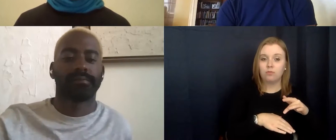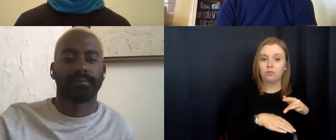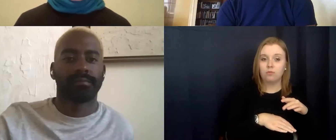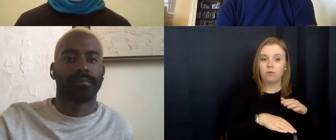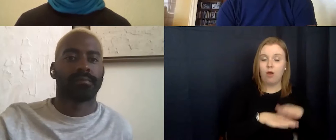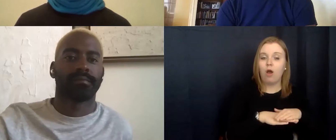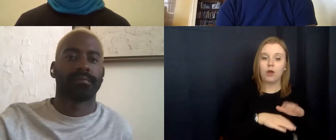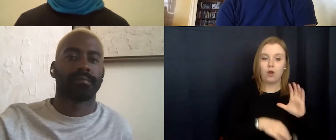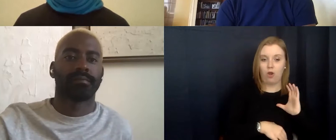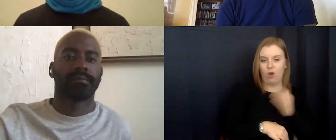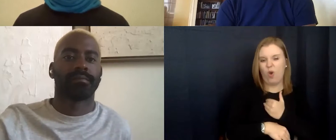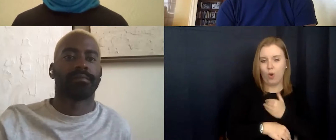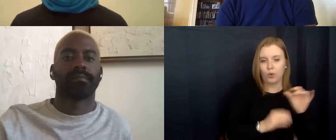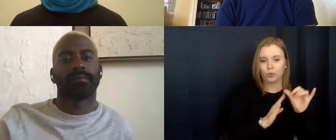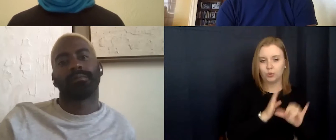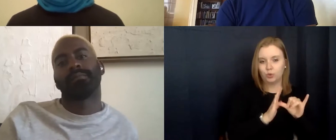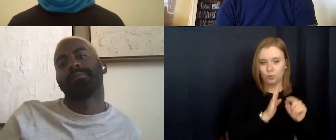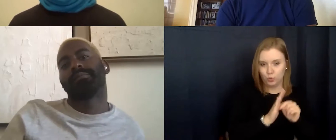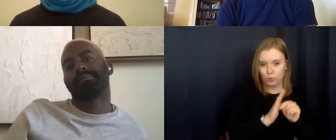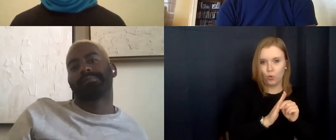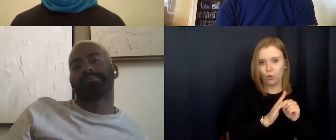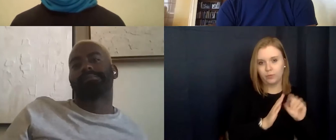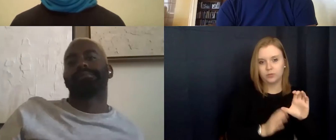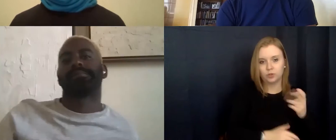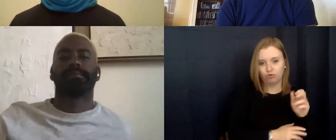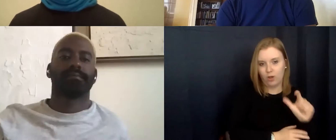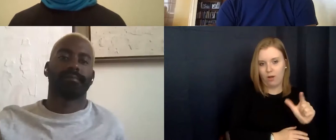YouTube channel afterwards for those who couldn't be with us tonight.